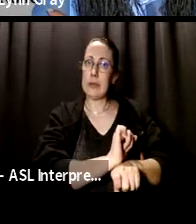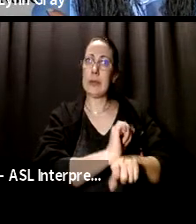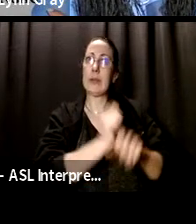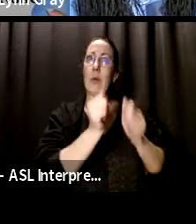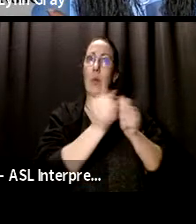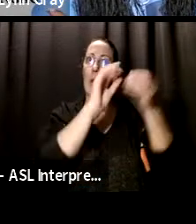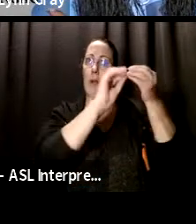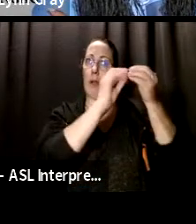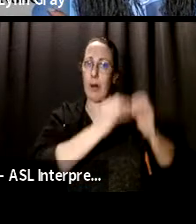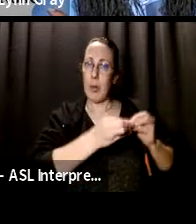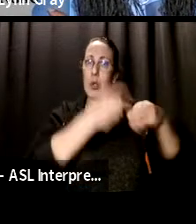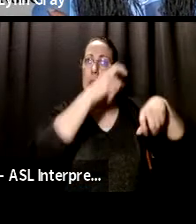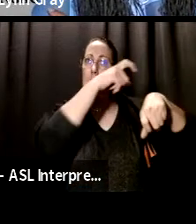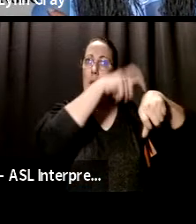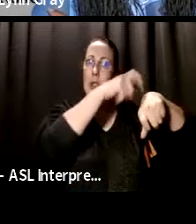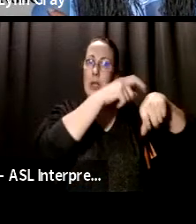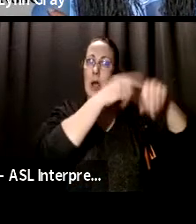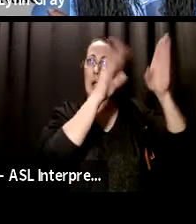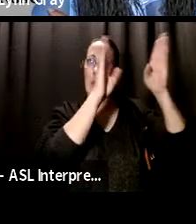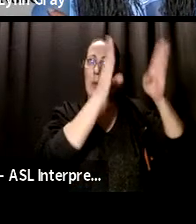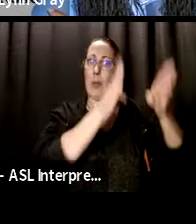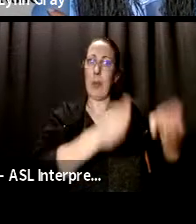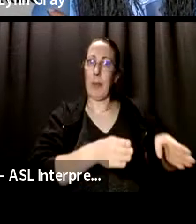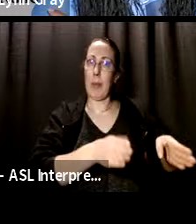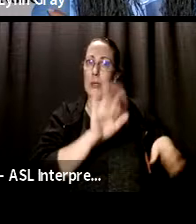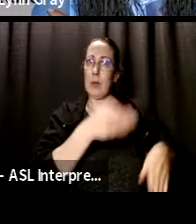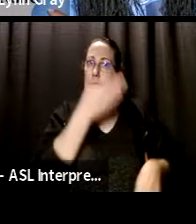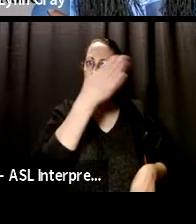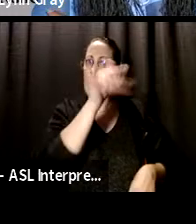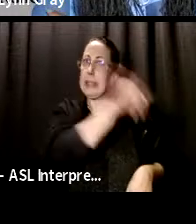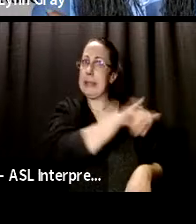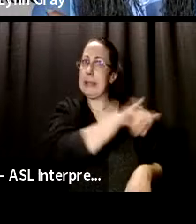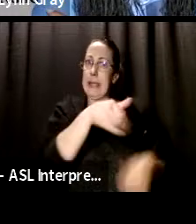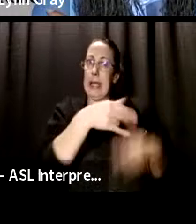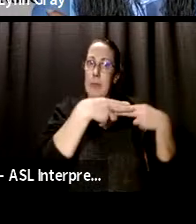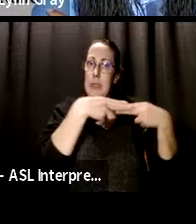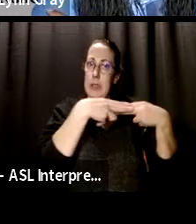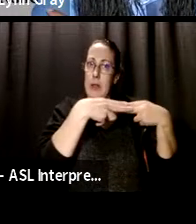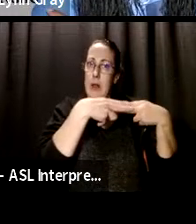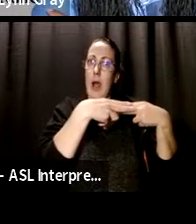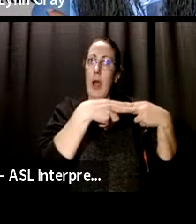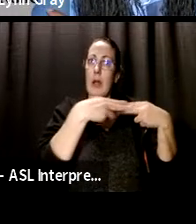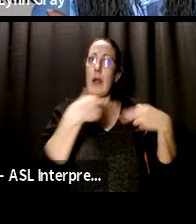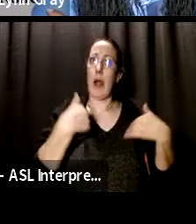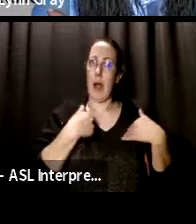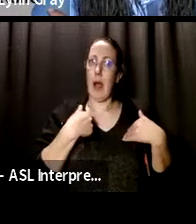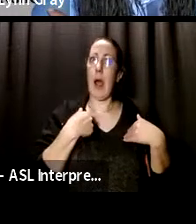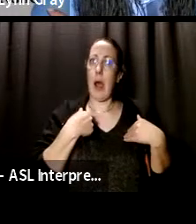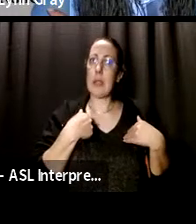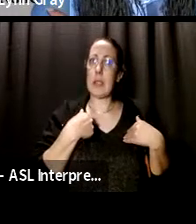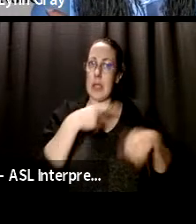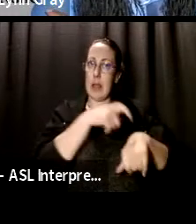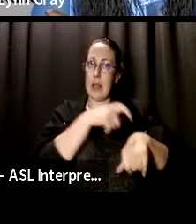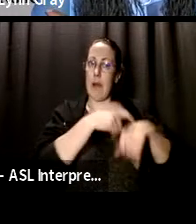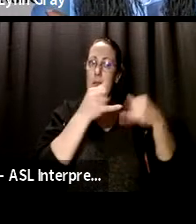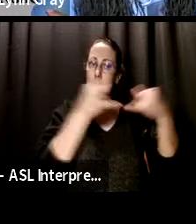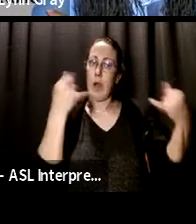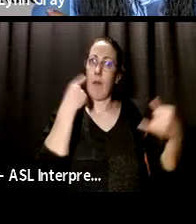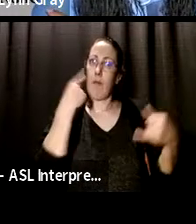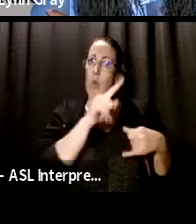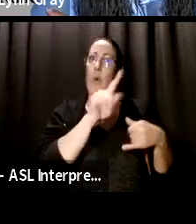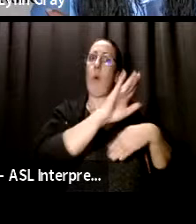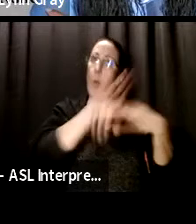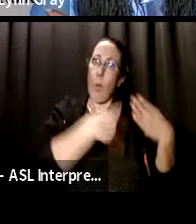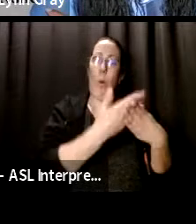for the operations. That same slide has the time frame for all of the other tasks. Perfect. And for the record